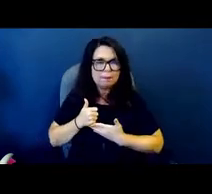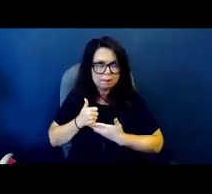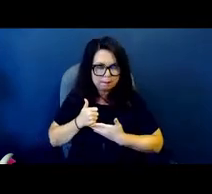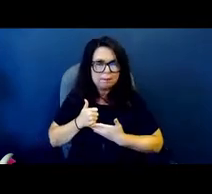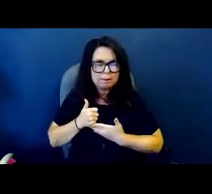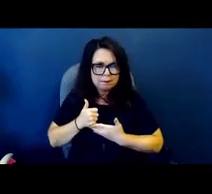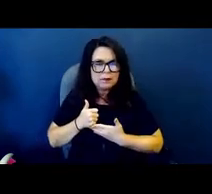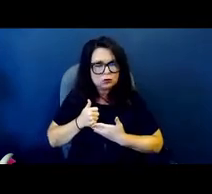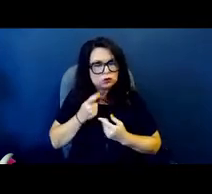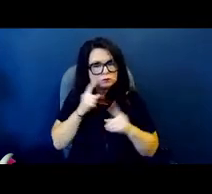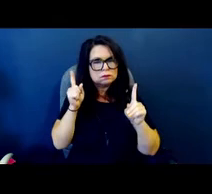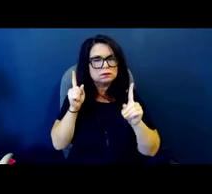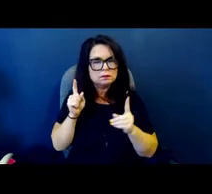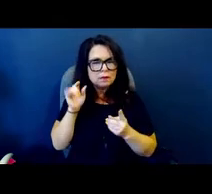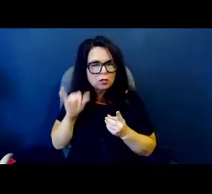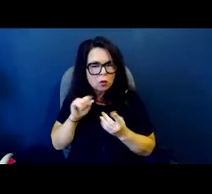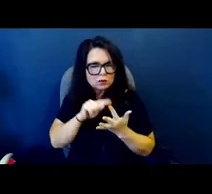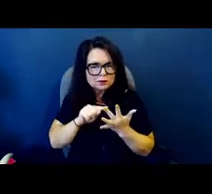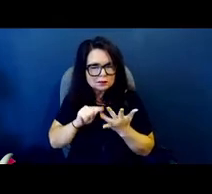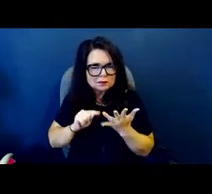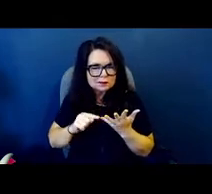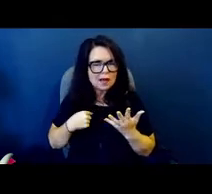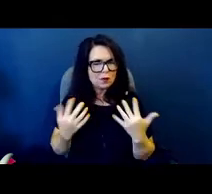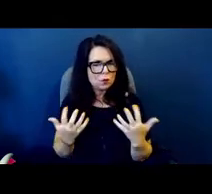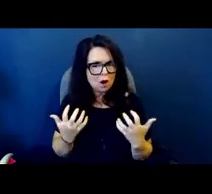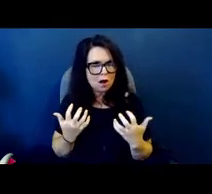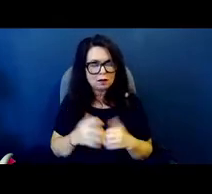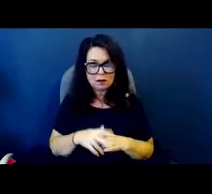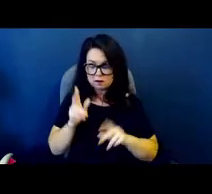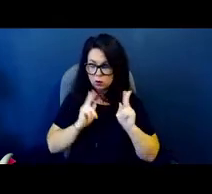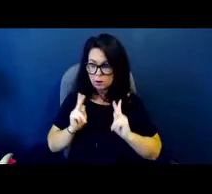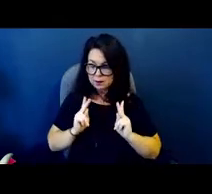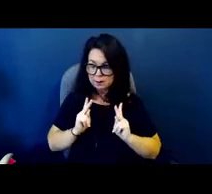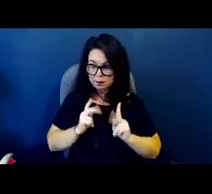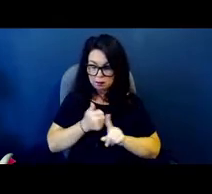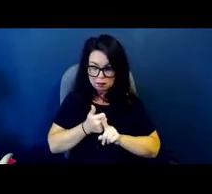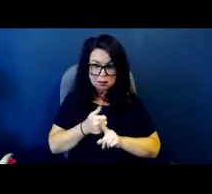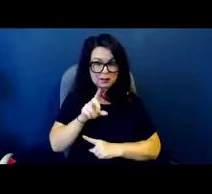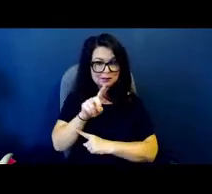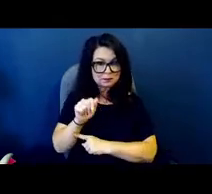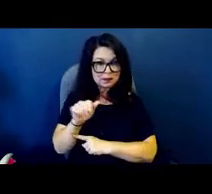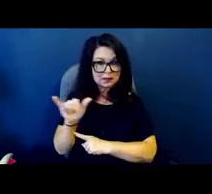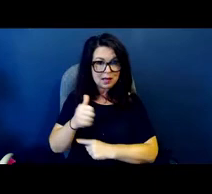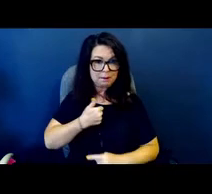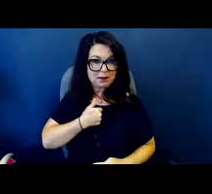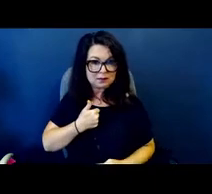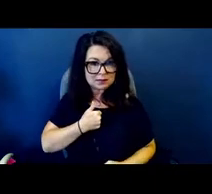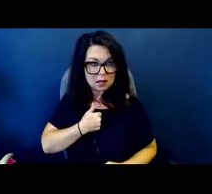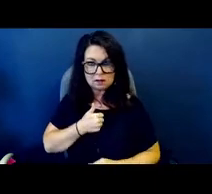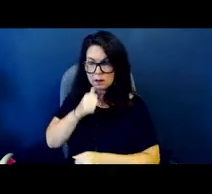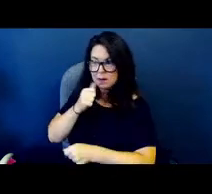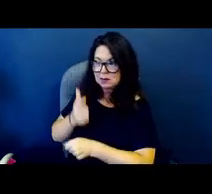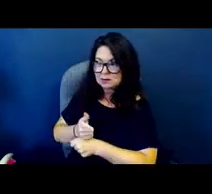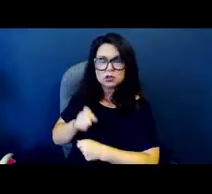And for people with disabilities like me and my twin sister who need help with those activities of